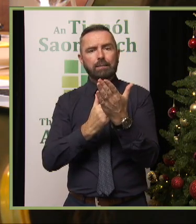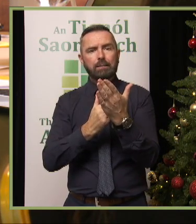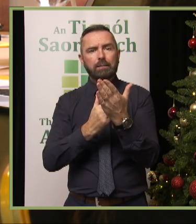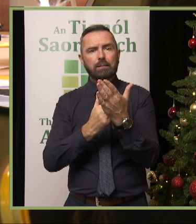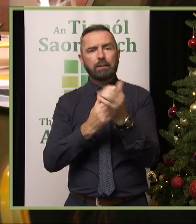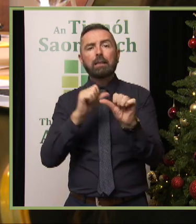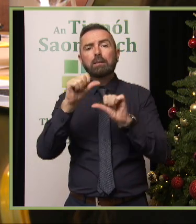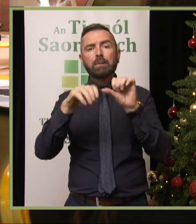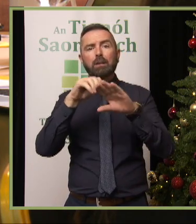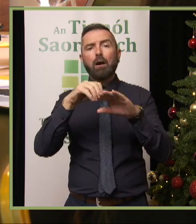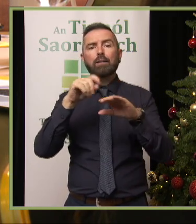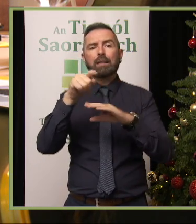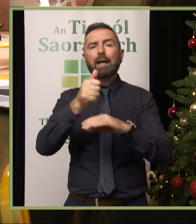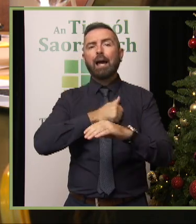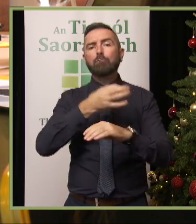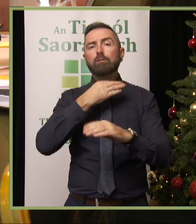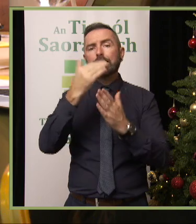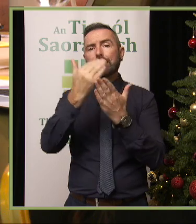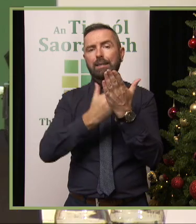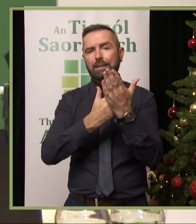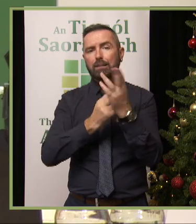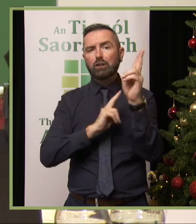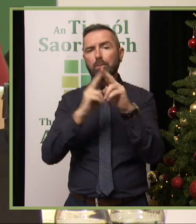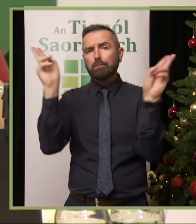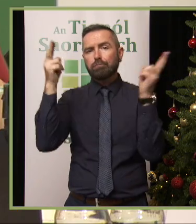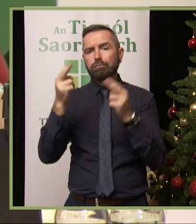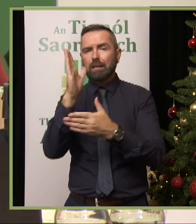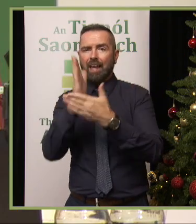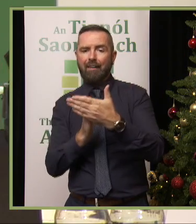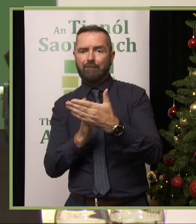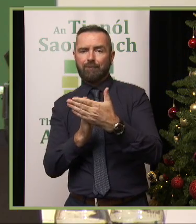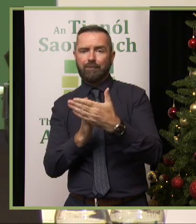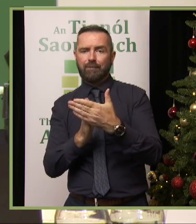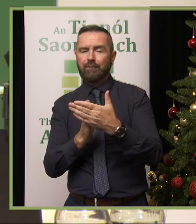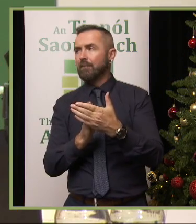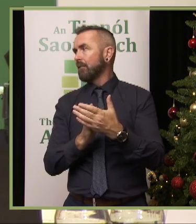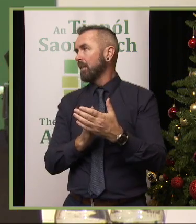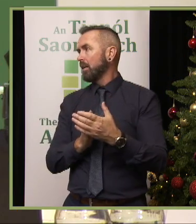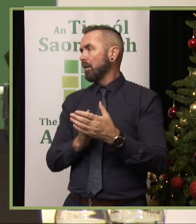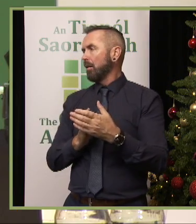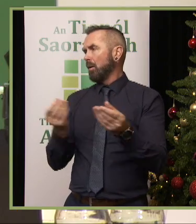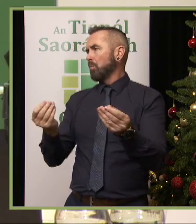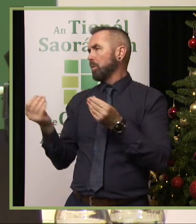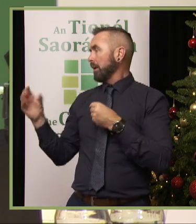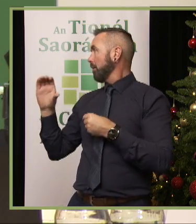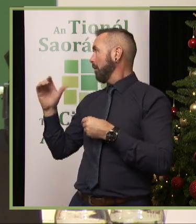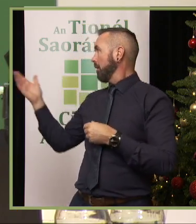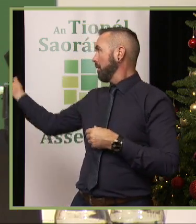numbers of species on the at-risk list is halved. Okay, we might just bring that wording up to Cathal.